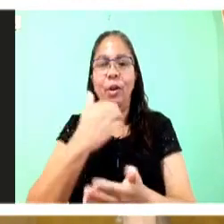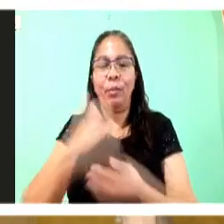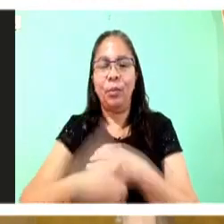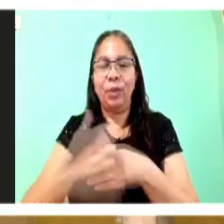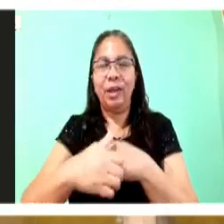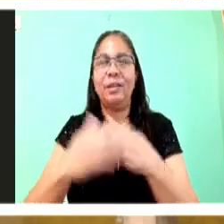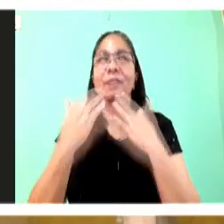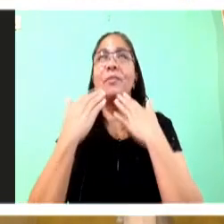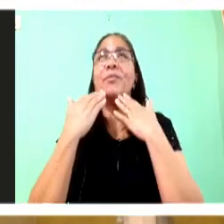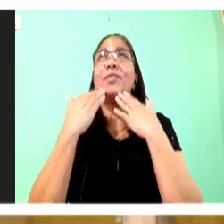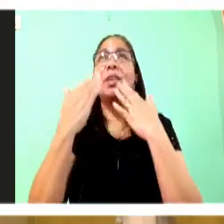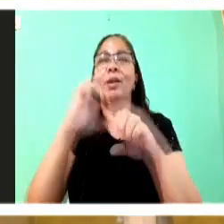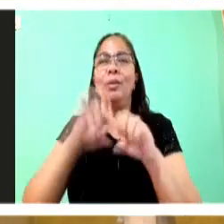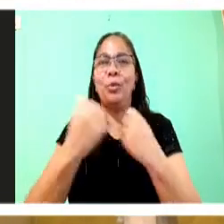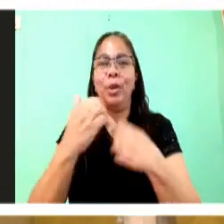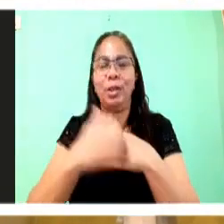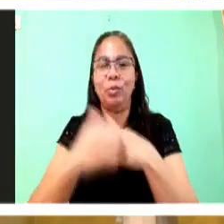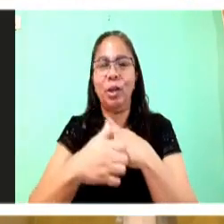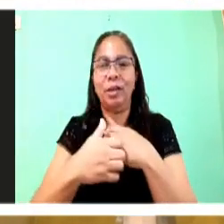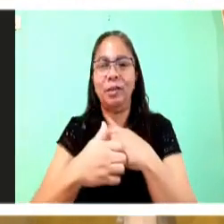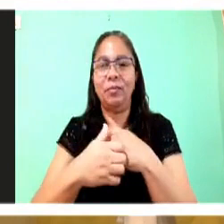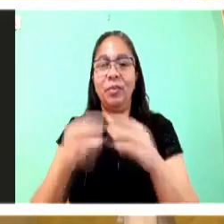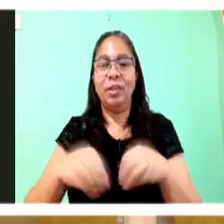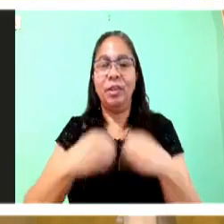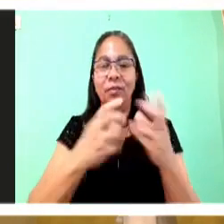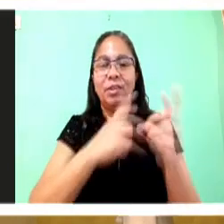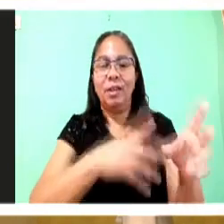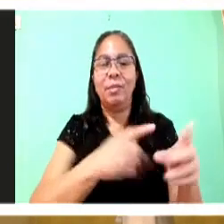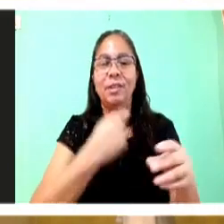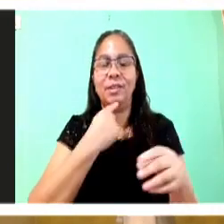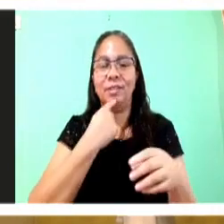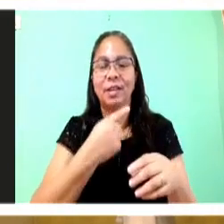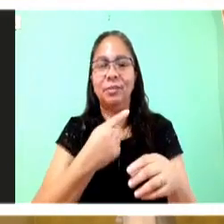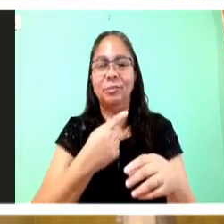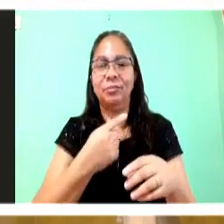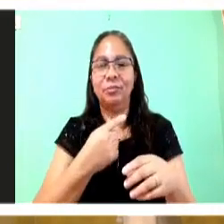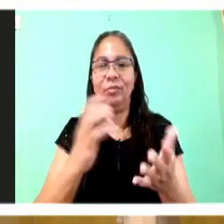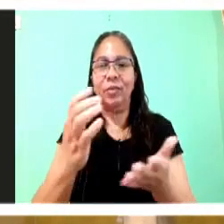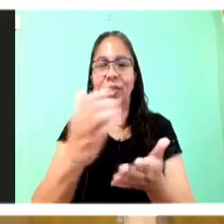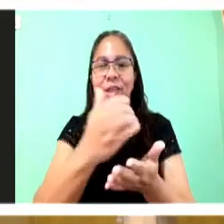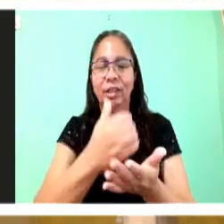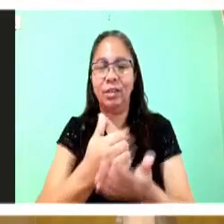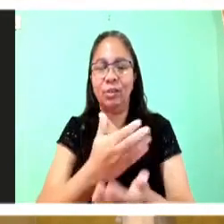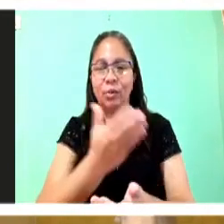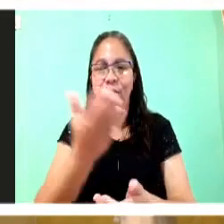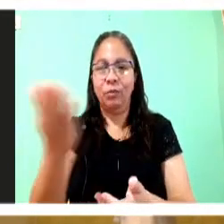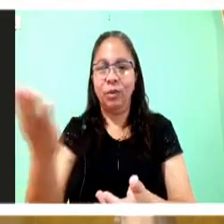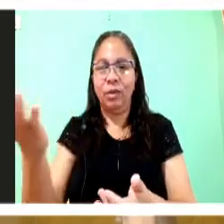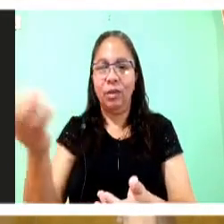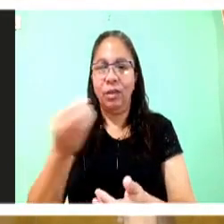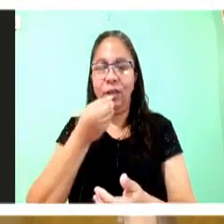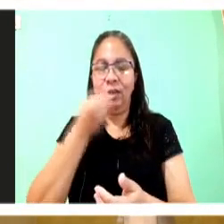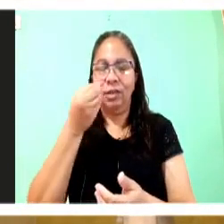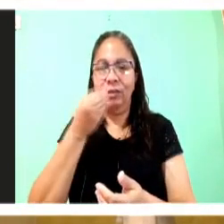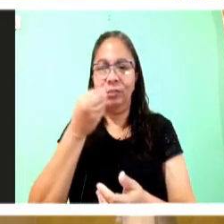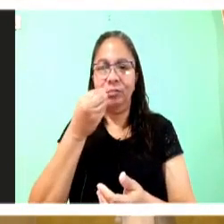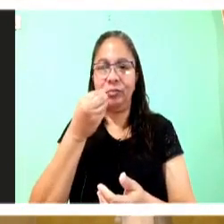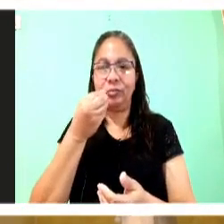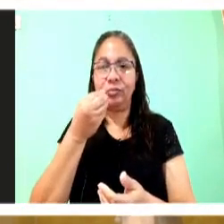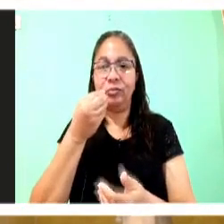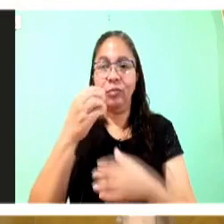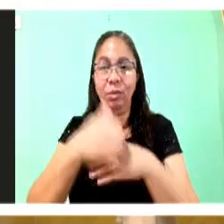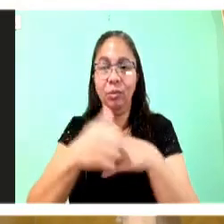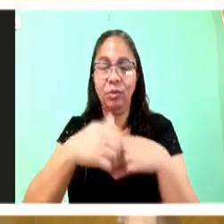thanks, he broke it. He gave it to his disciples, saying, "Take this, all of you, eat of it, for this is